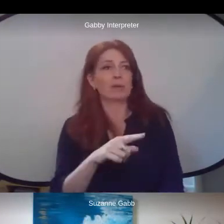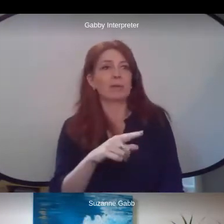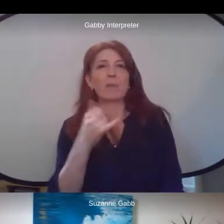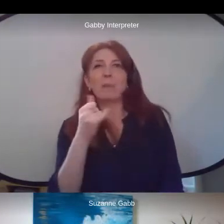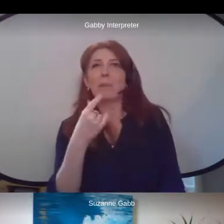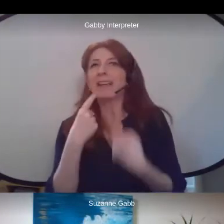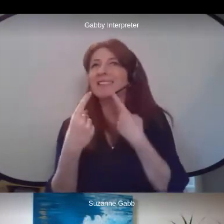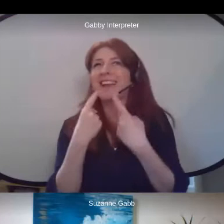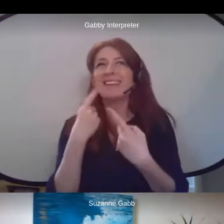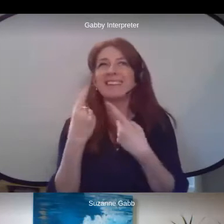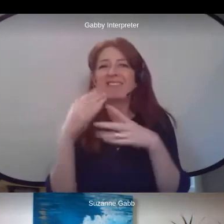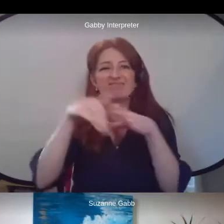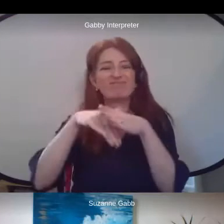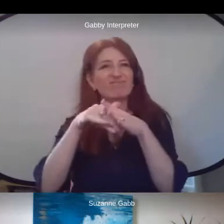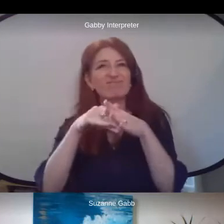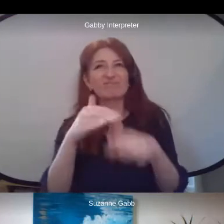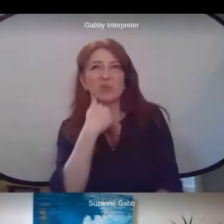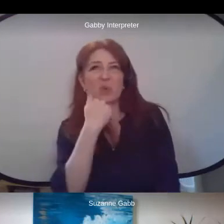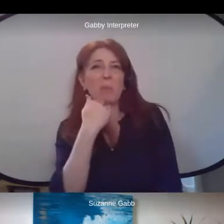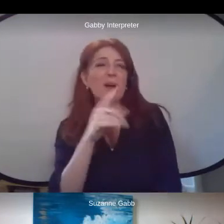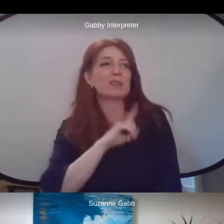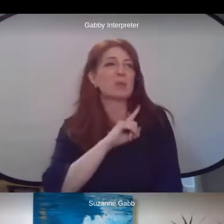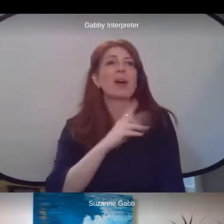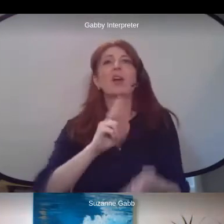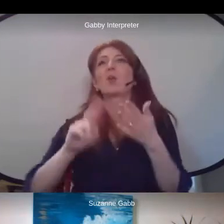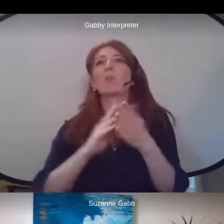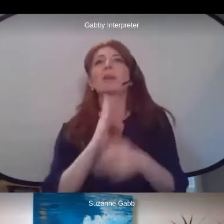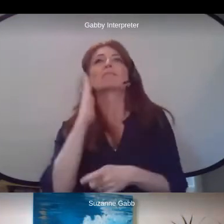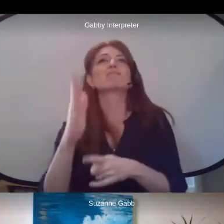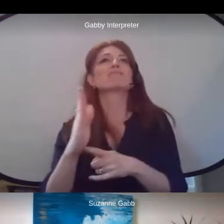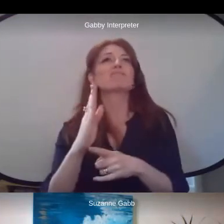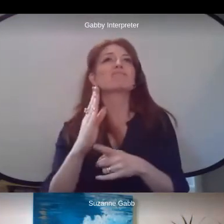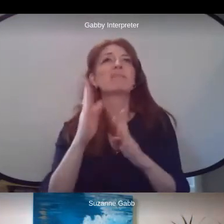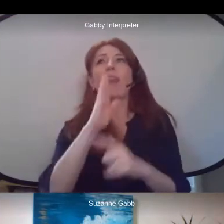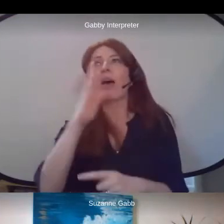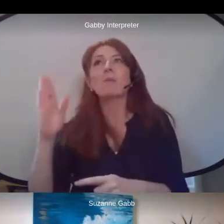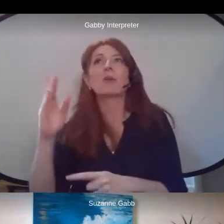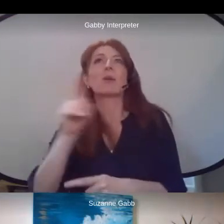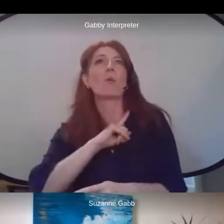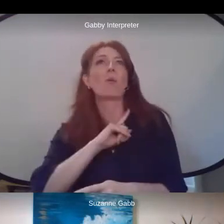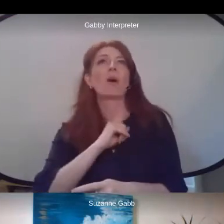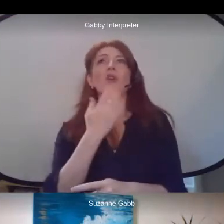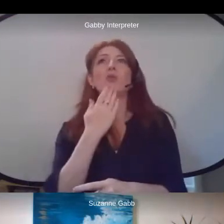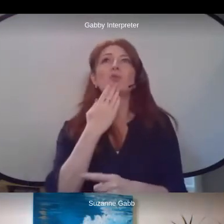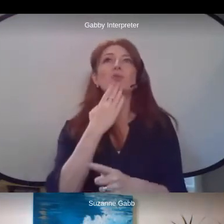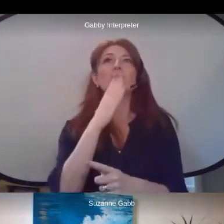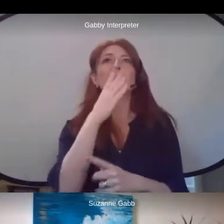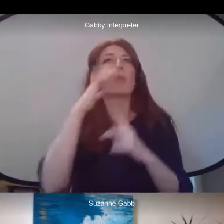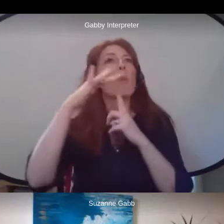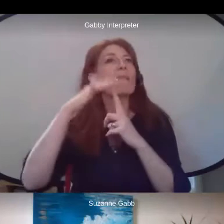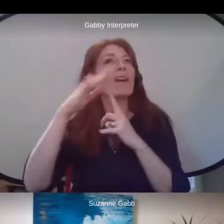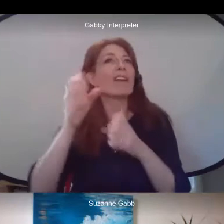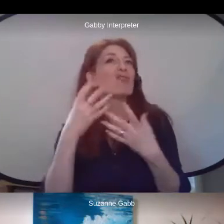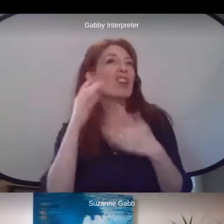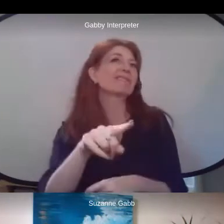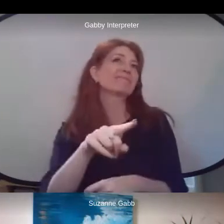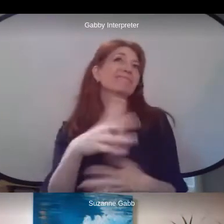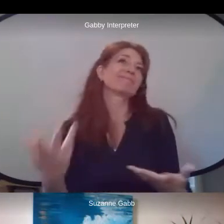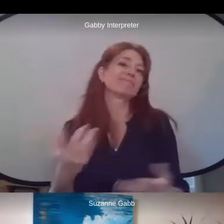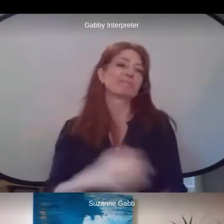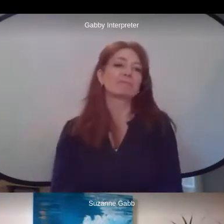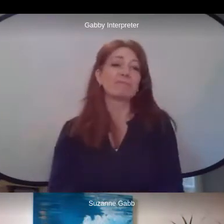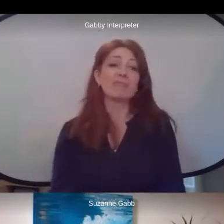phone, because they would normally come into the libraries to utilise the free Wi-Fi, but they haven't got that. So, for a lot of people, it has